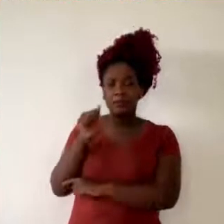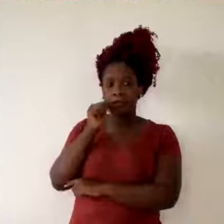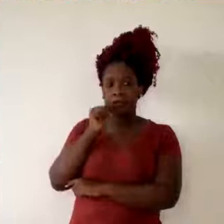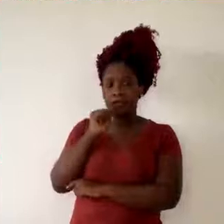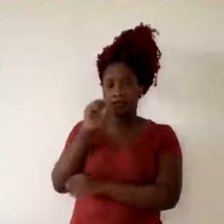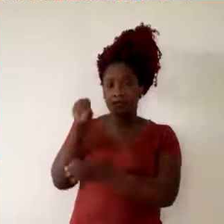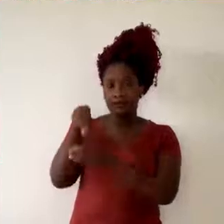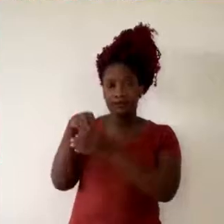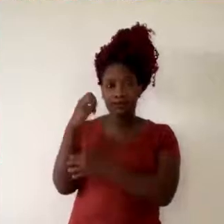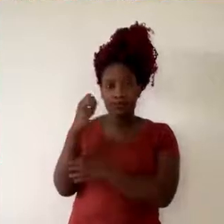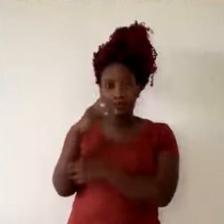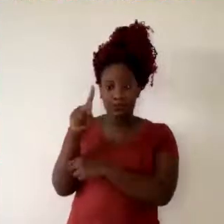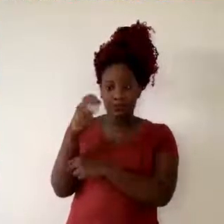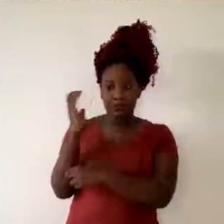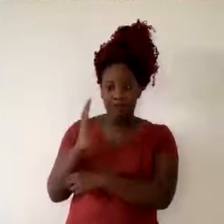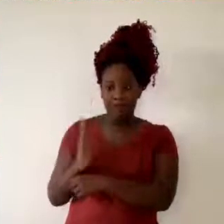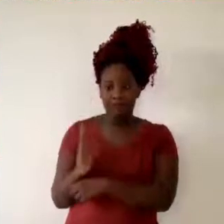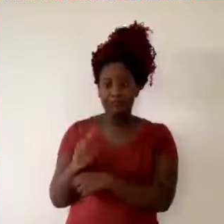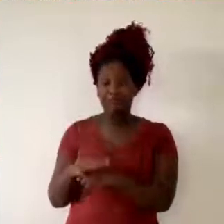And